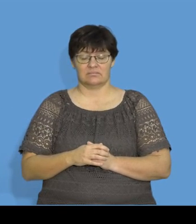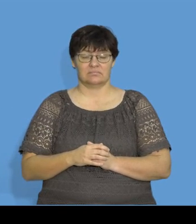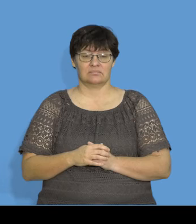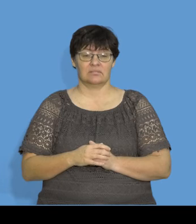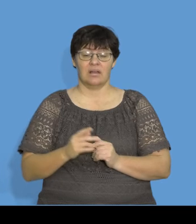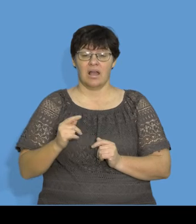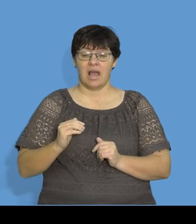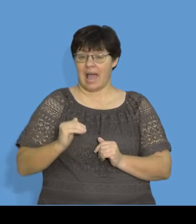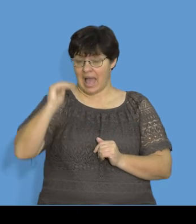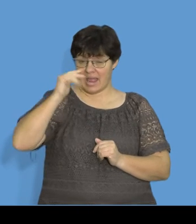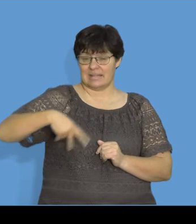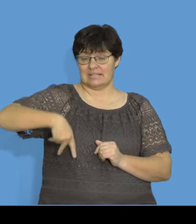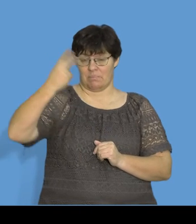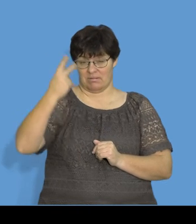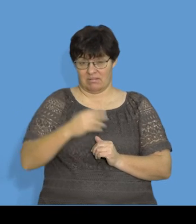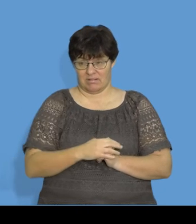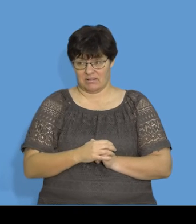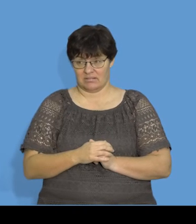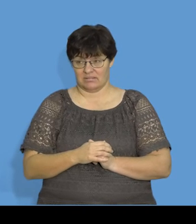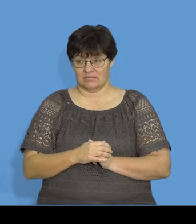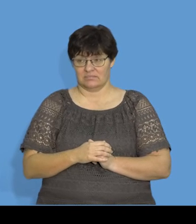Okay, so height doubled.